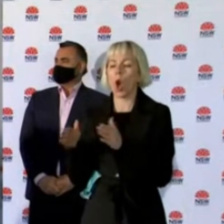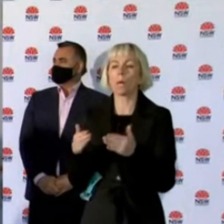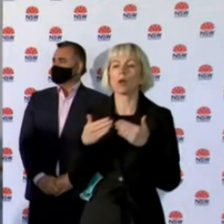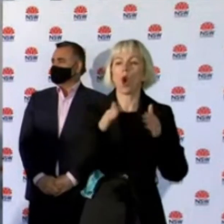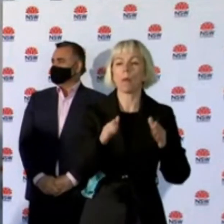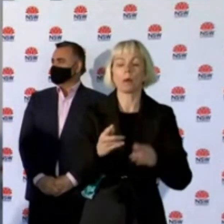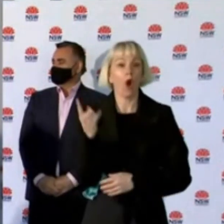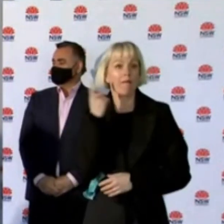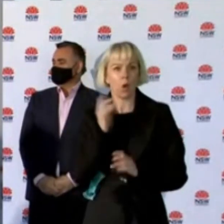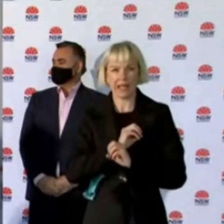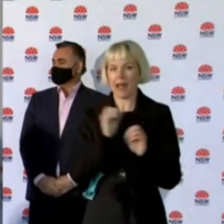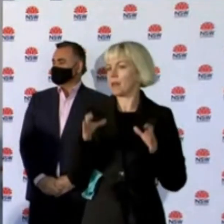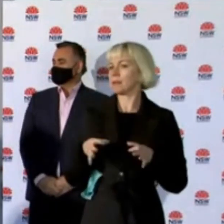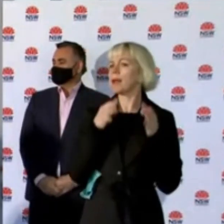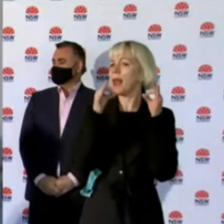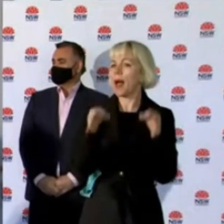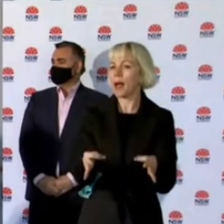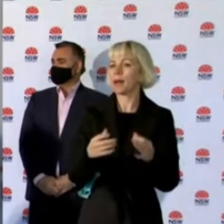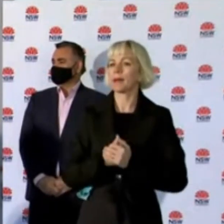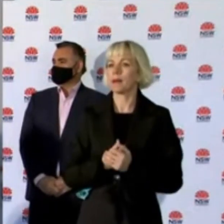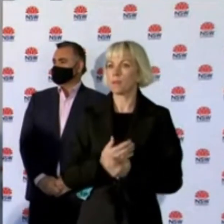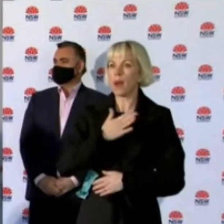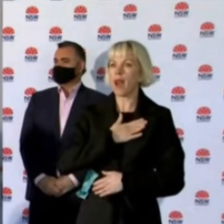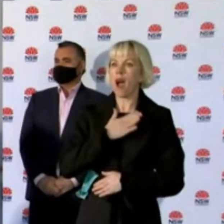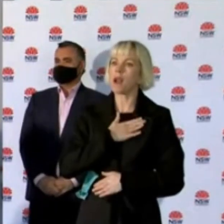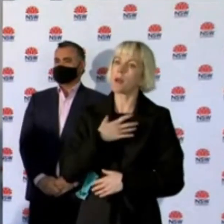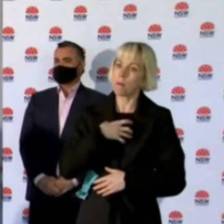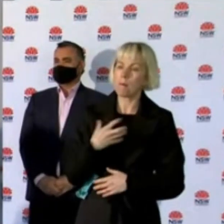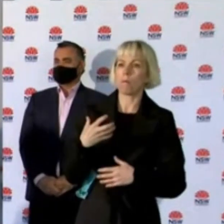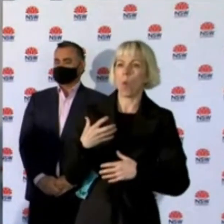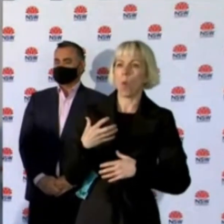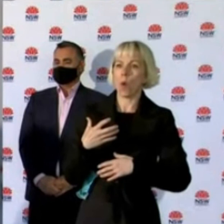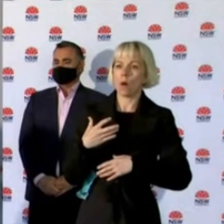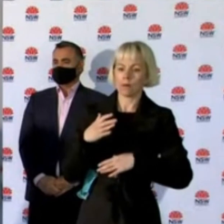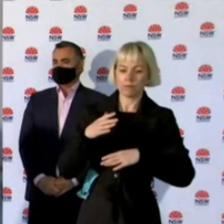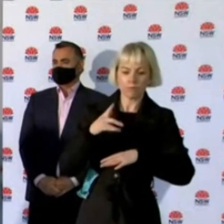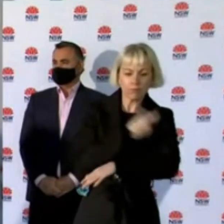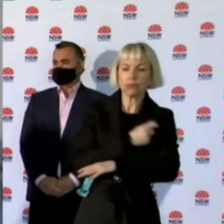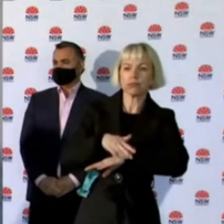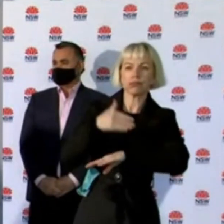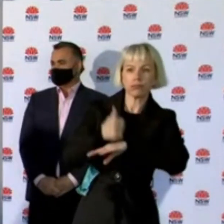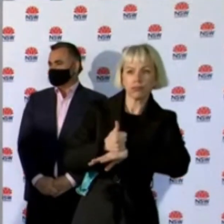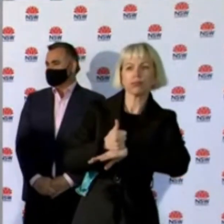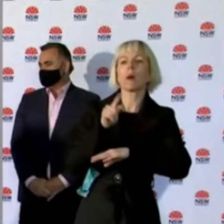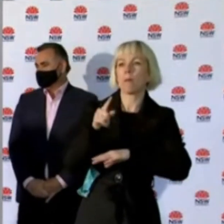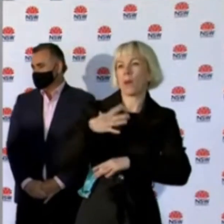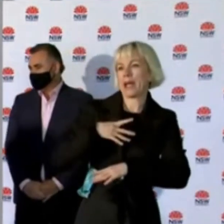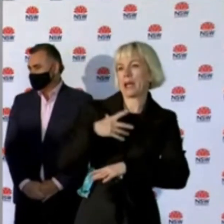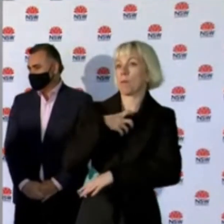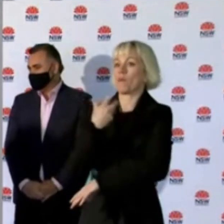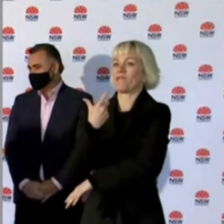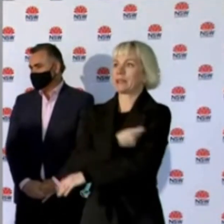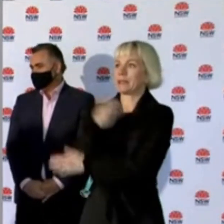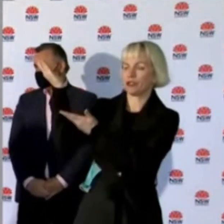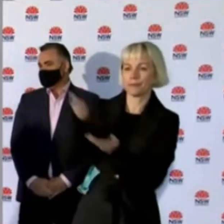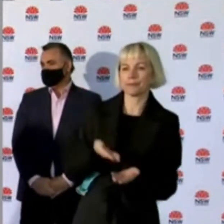the contrary. Okay. But obviously, would love more doses. So that's the challenge. Yeah. Yeah. If we're in a position of getting